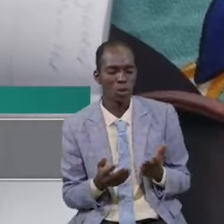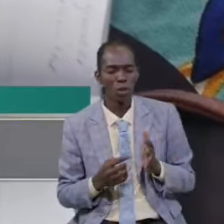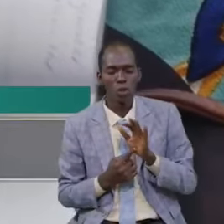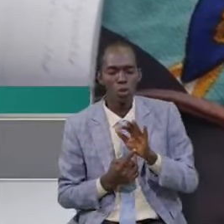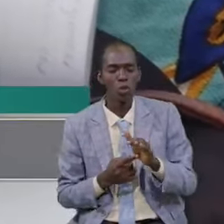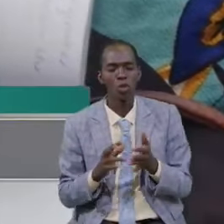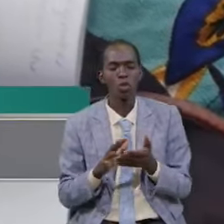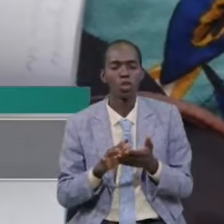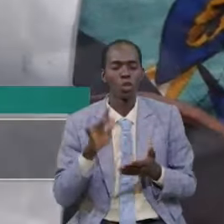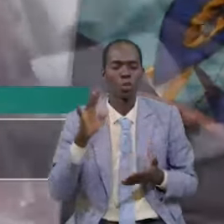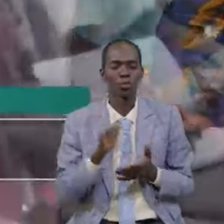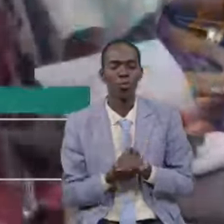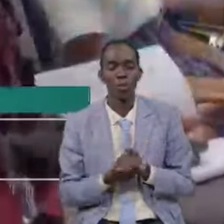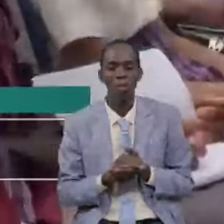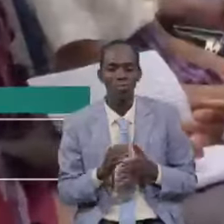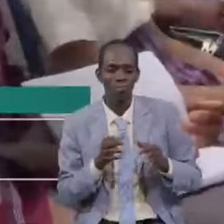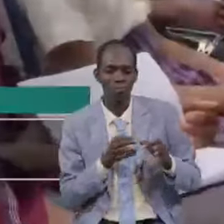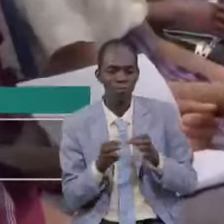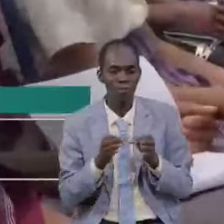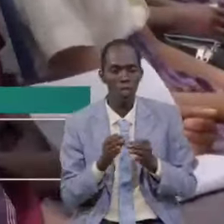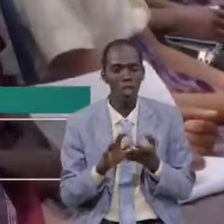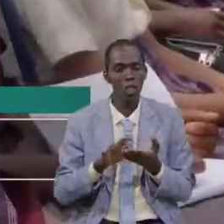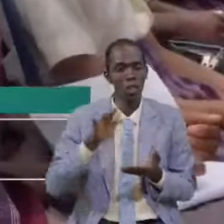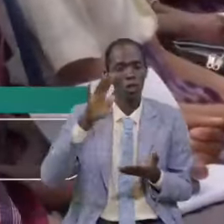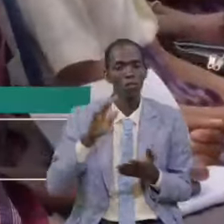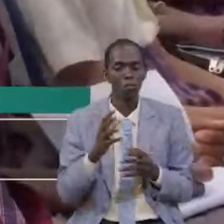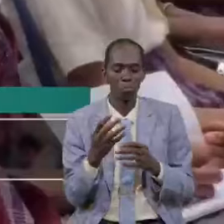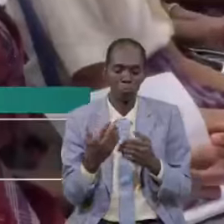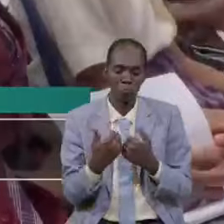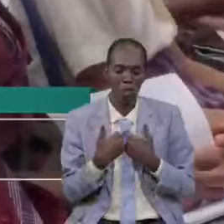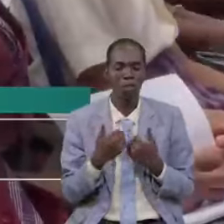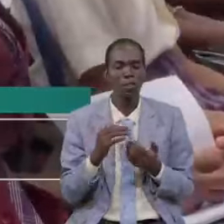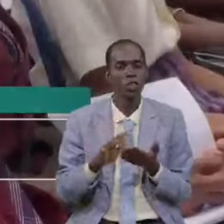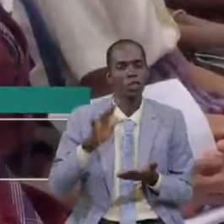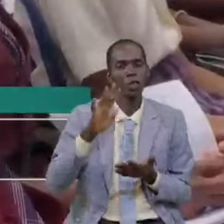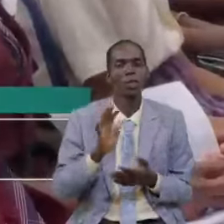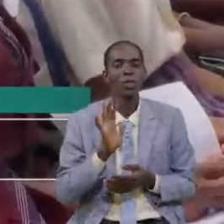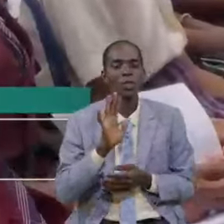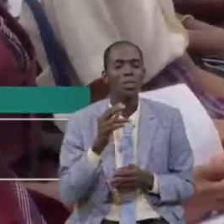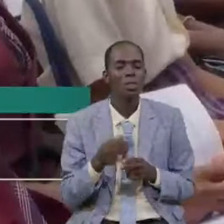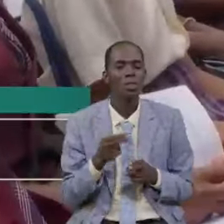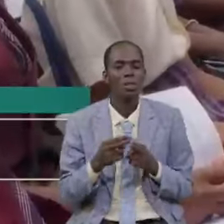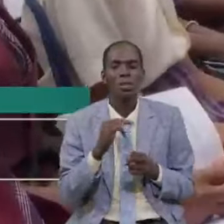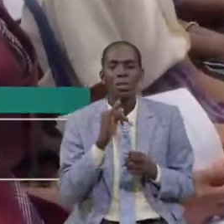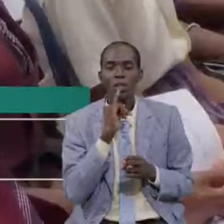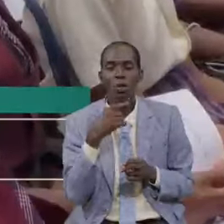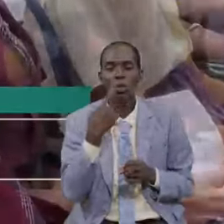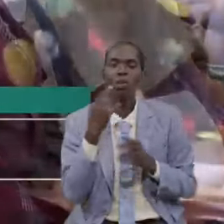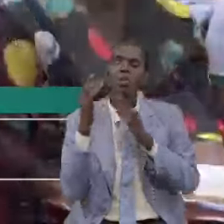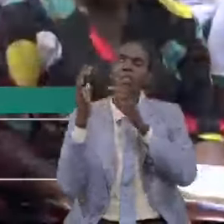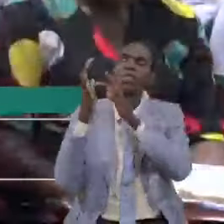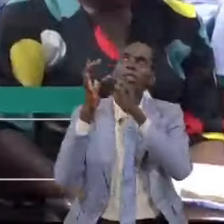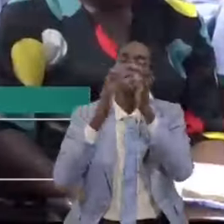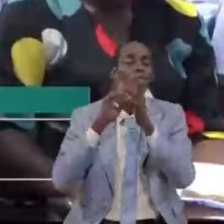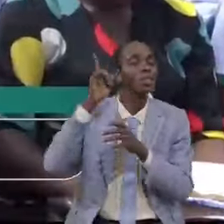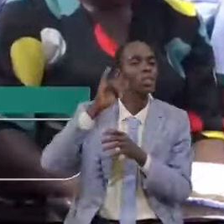described glory, possessed glory. His name is Jesus, and he is the master. And you want to move